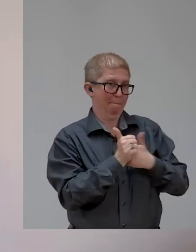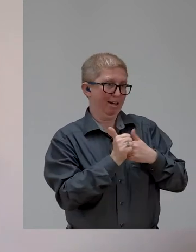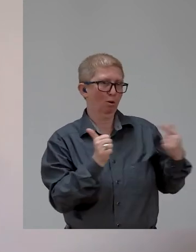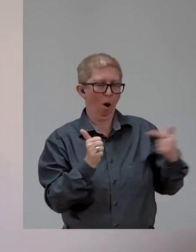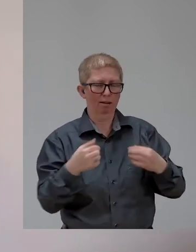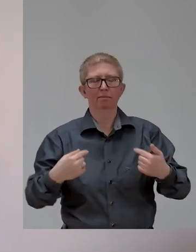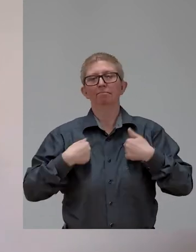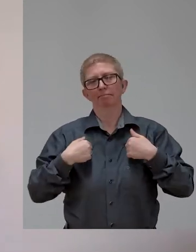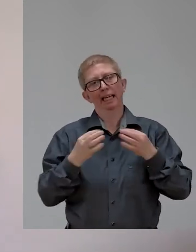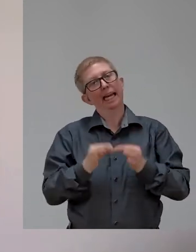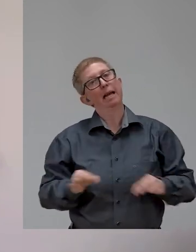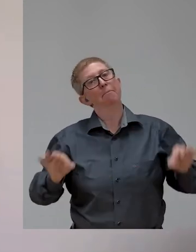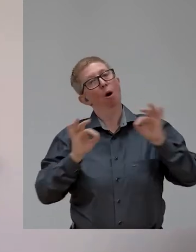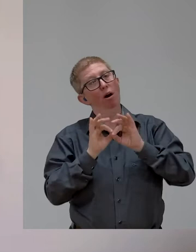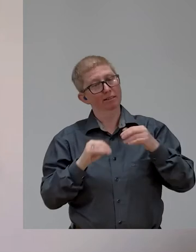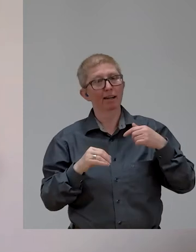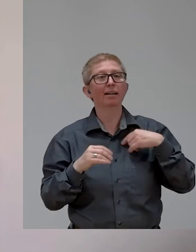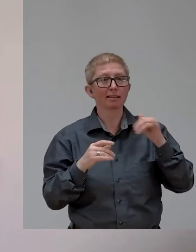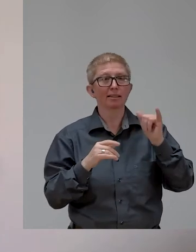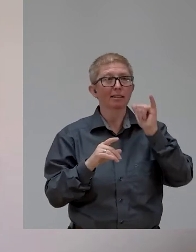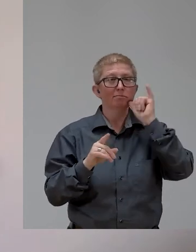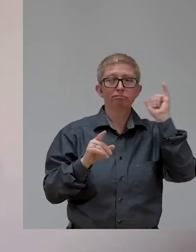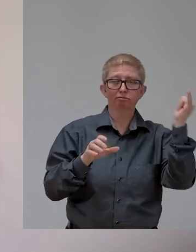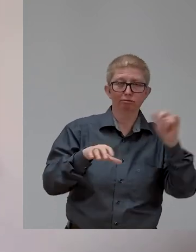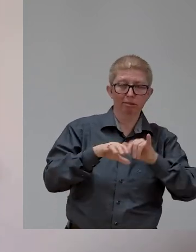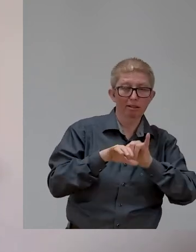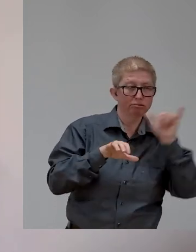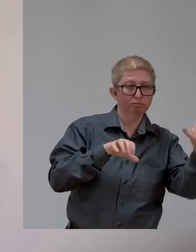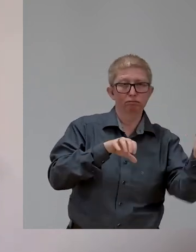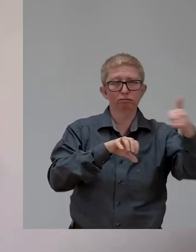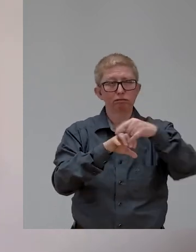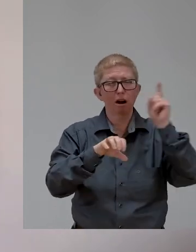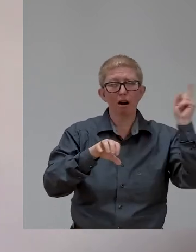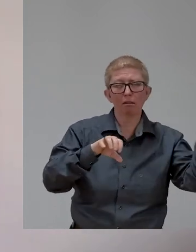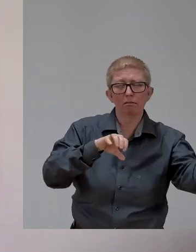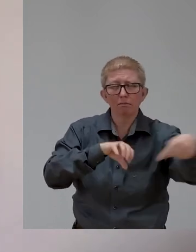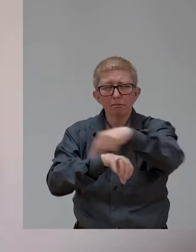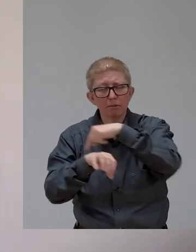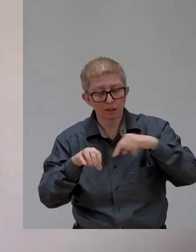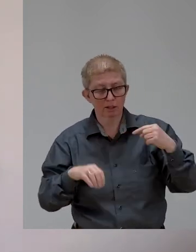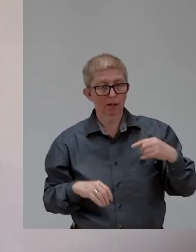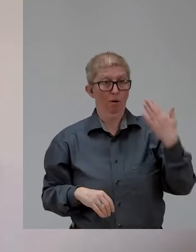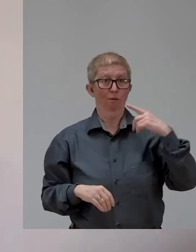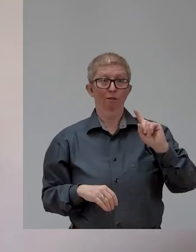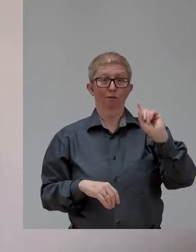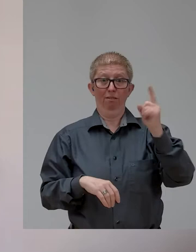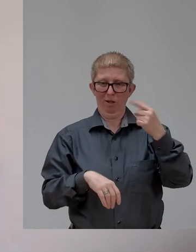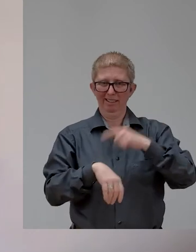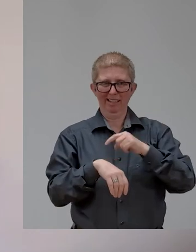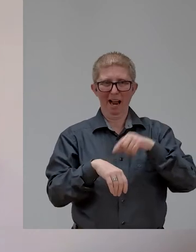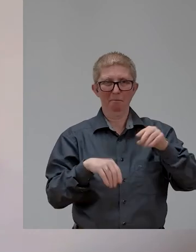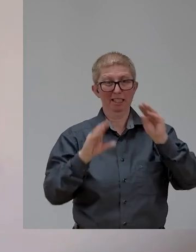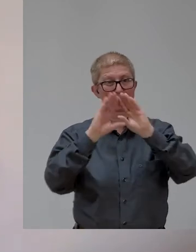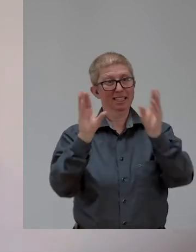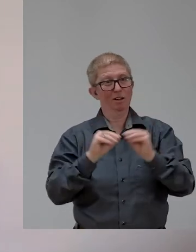journey. We didn't replicate in the months after Zero Project. It's taken a good few years